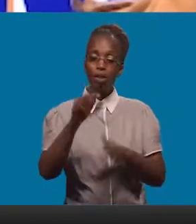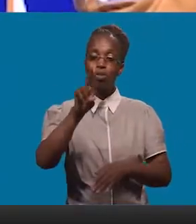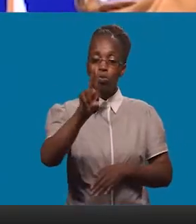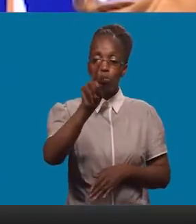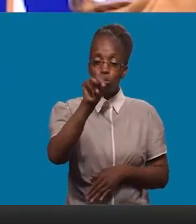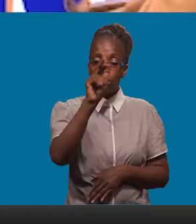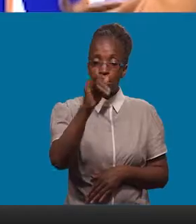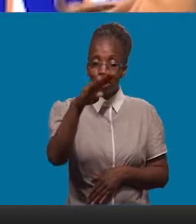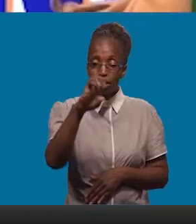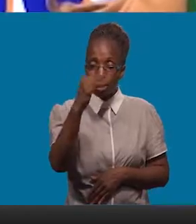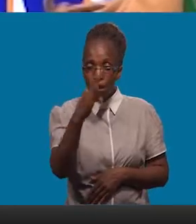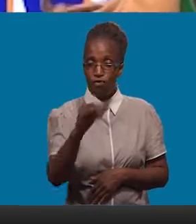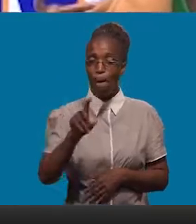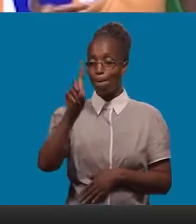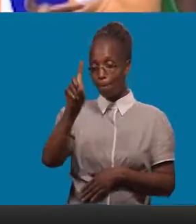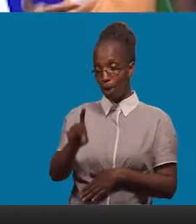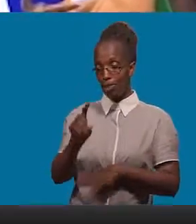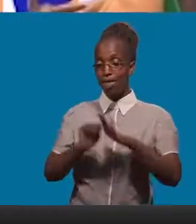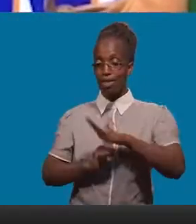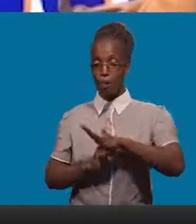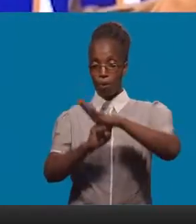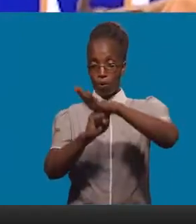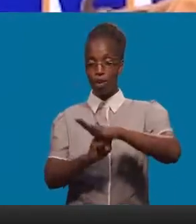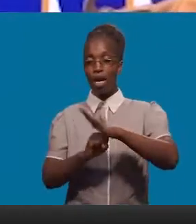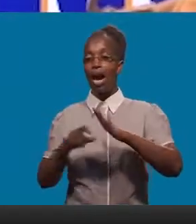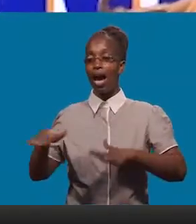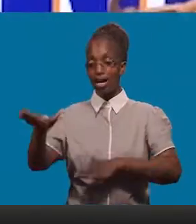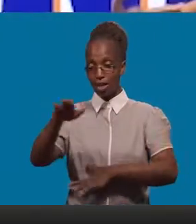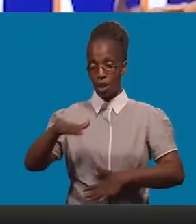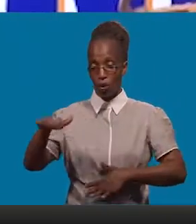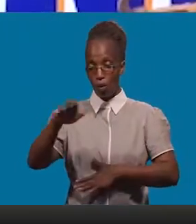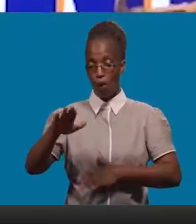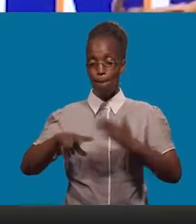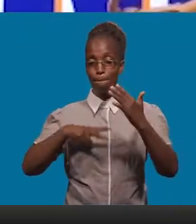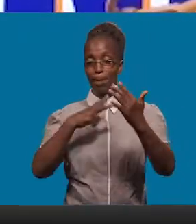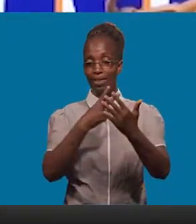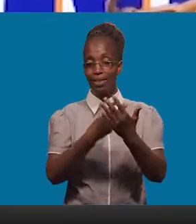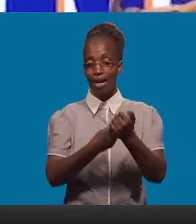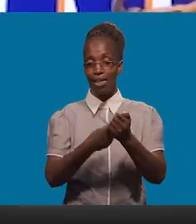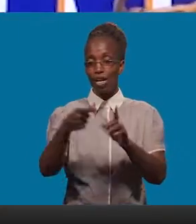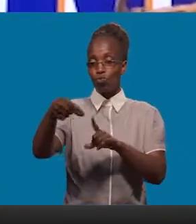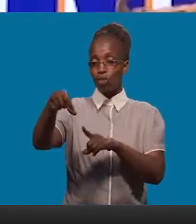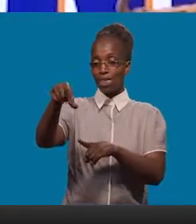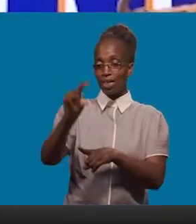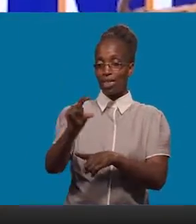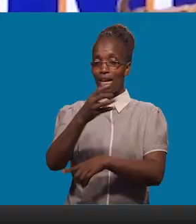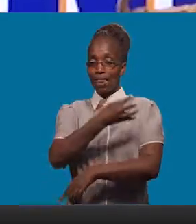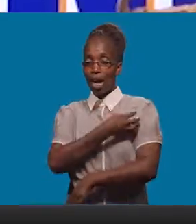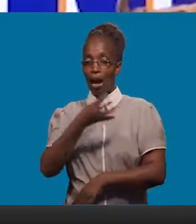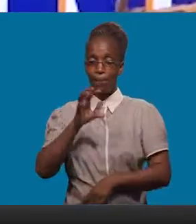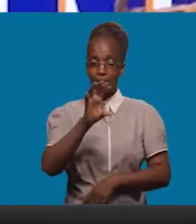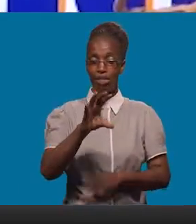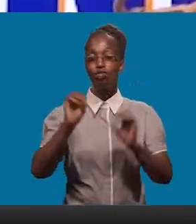should involve, they should support the local implementing partners to increase their capacity to be able to